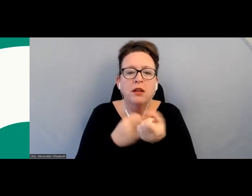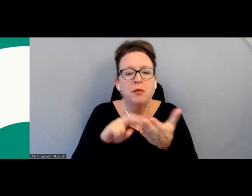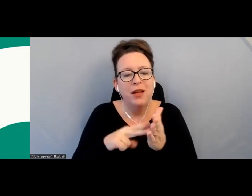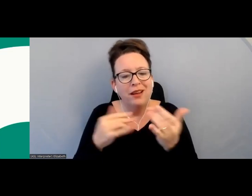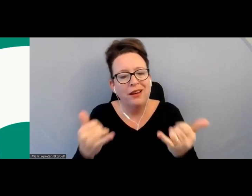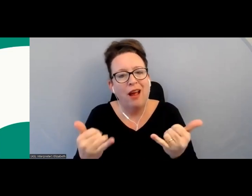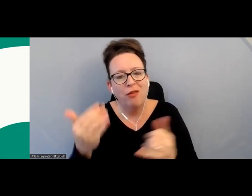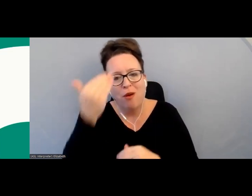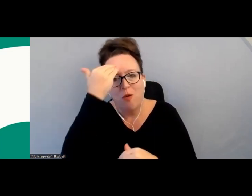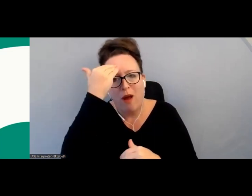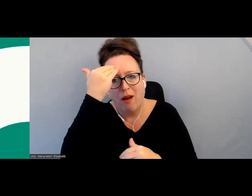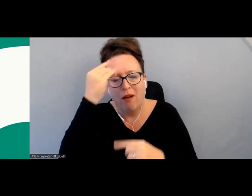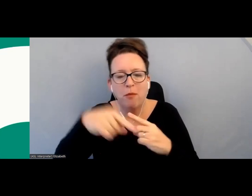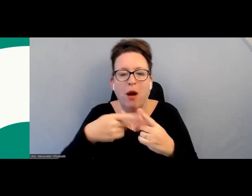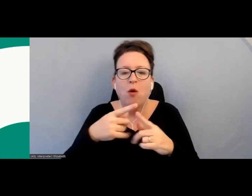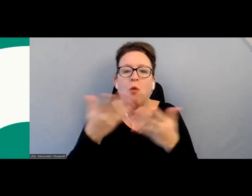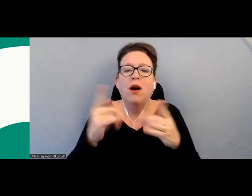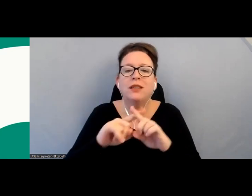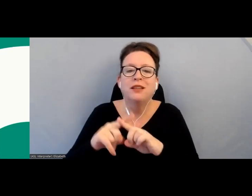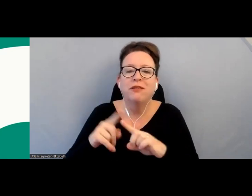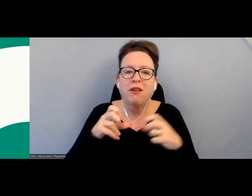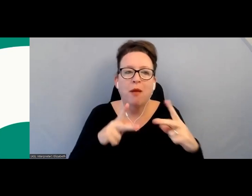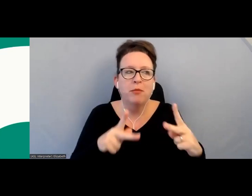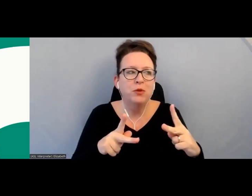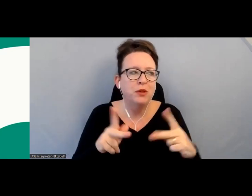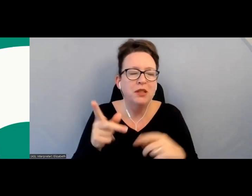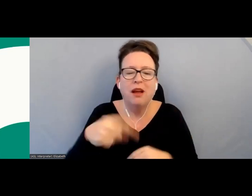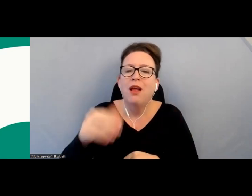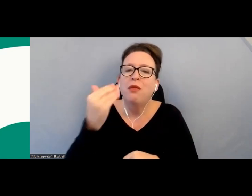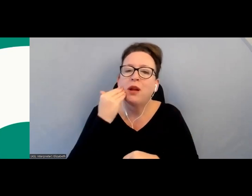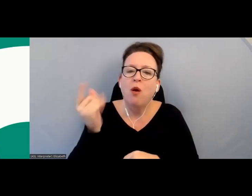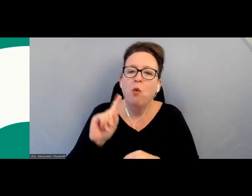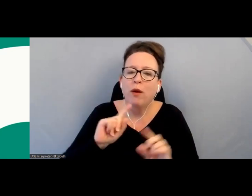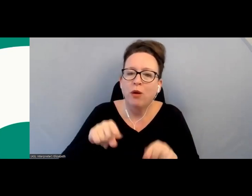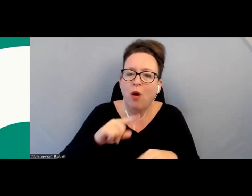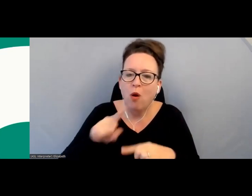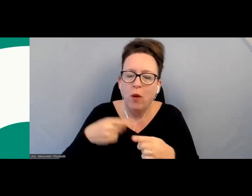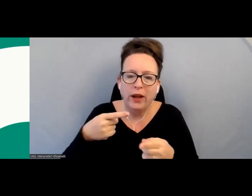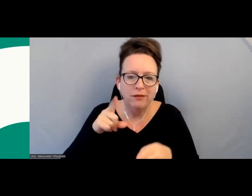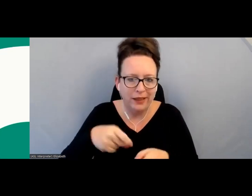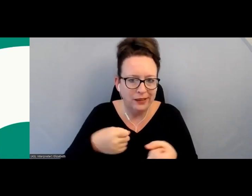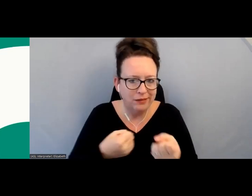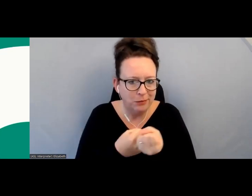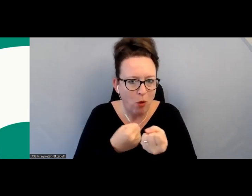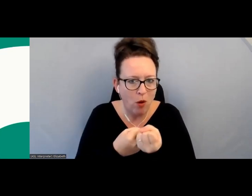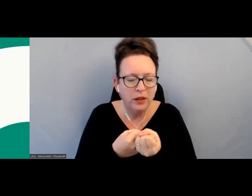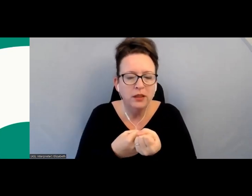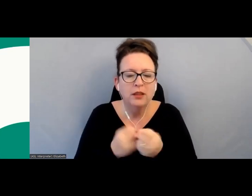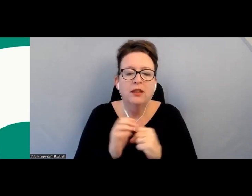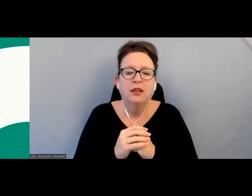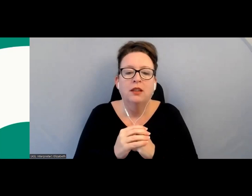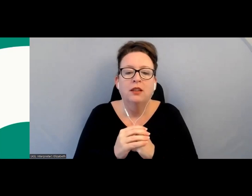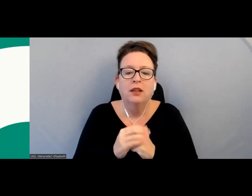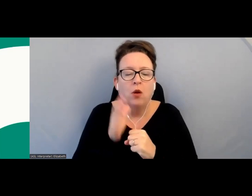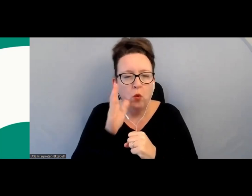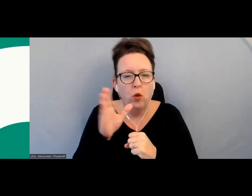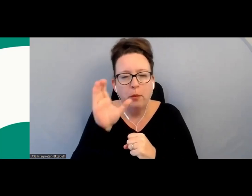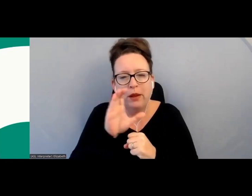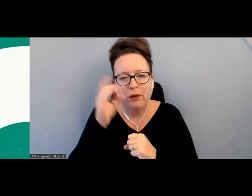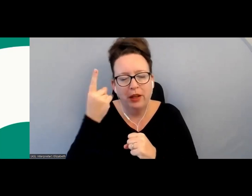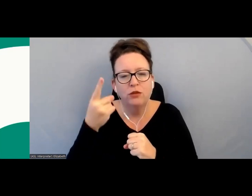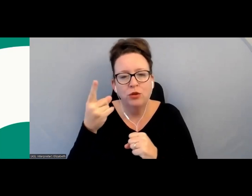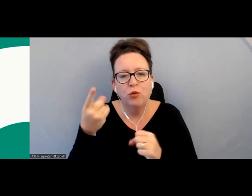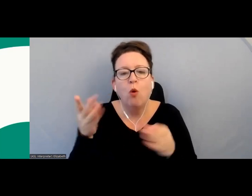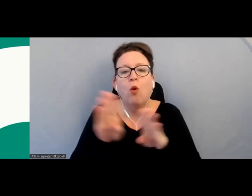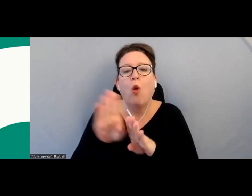what promotional opportunities might be. They're aware of where to go when they need support on the job. We'll be looking to close the